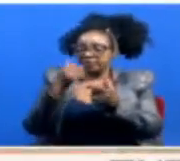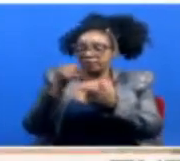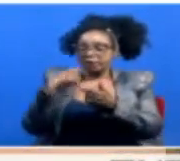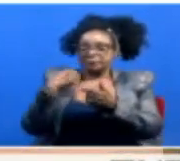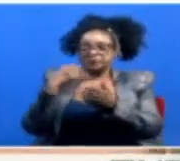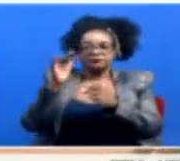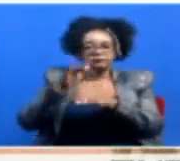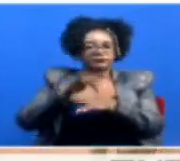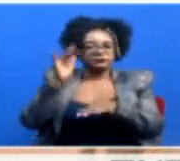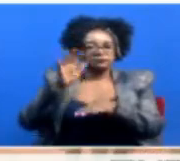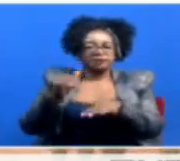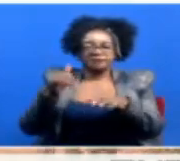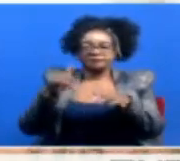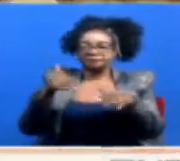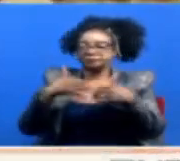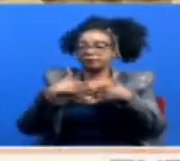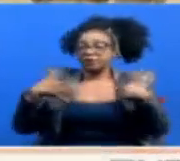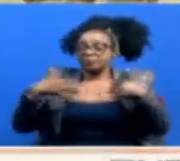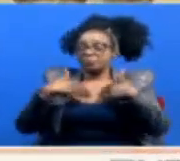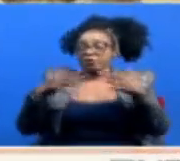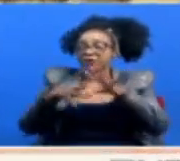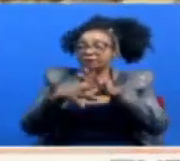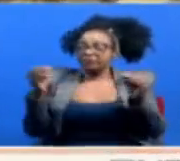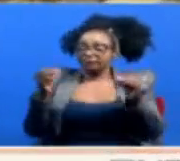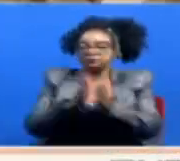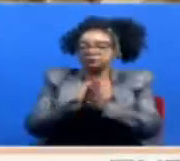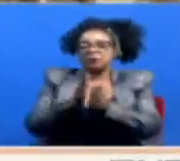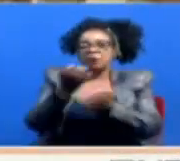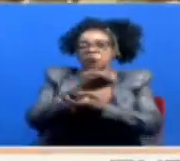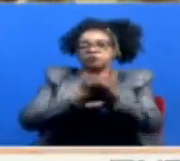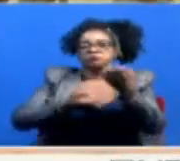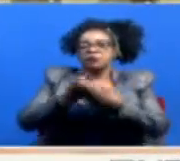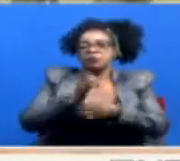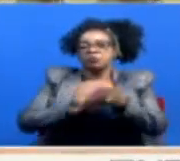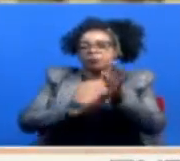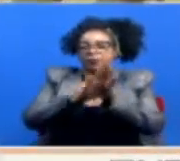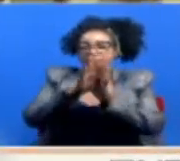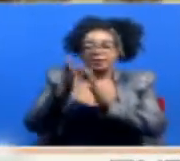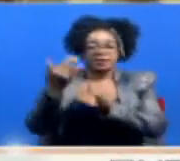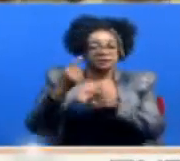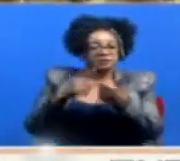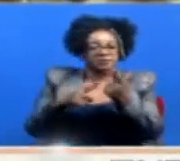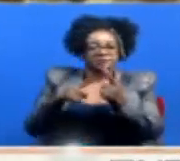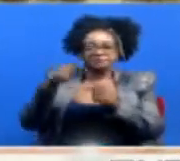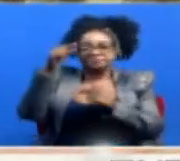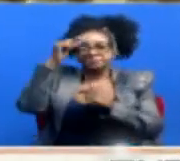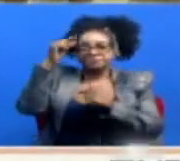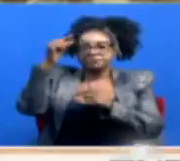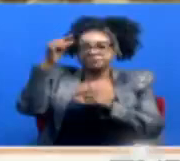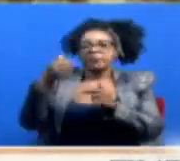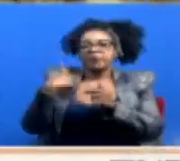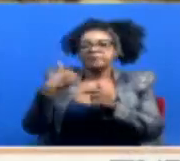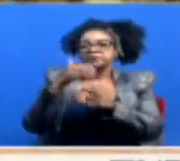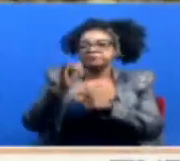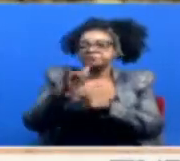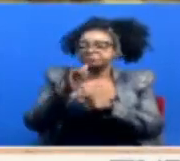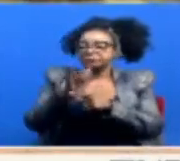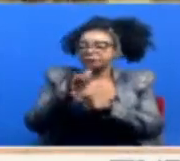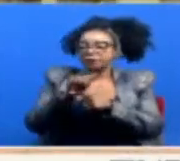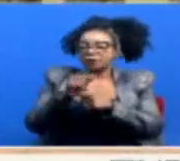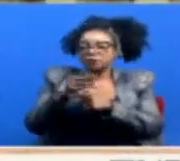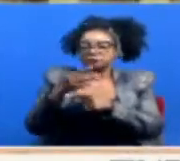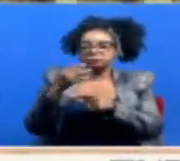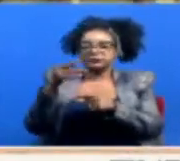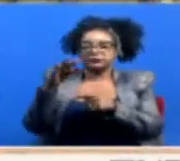rustling, acts that have hampered development and economic growth. In the last year, the government has mounted and upscaled a war on bandits in the